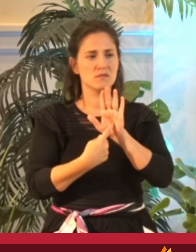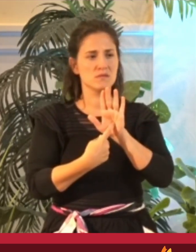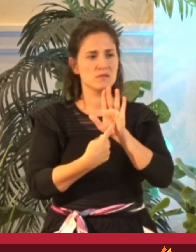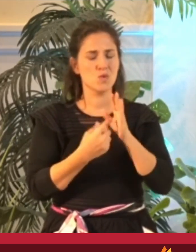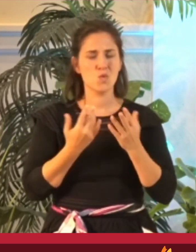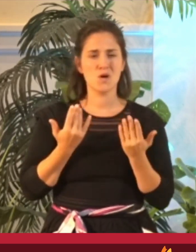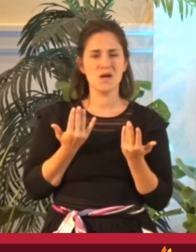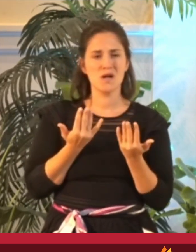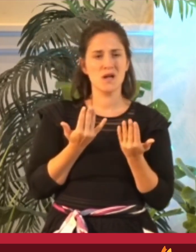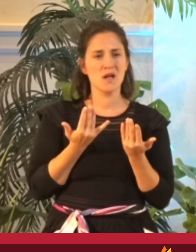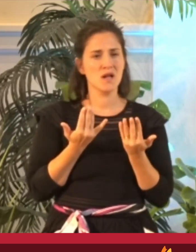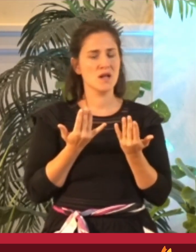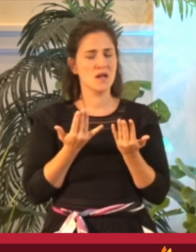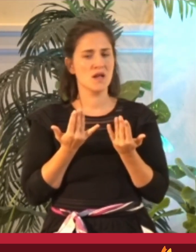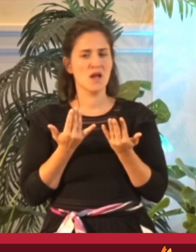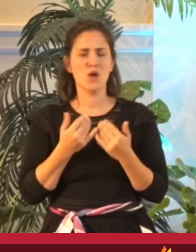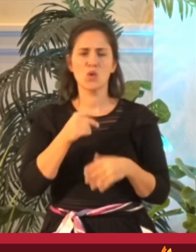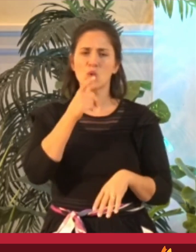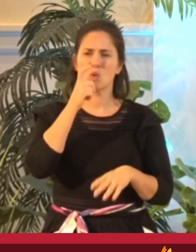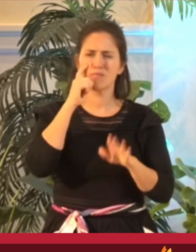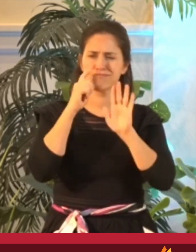waiting for someone to care.